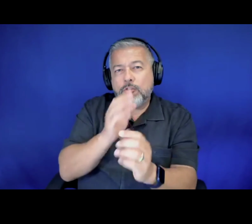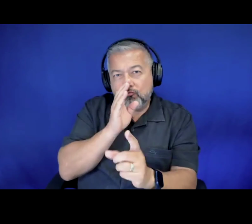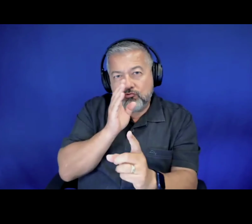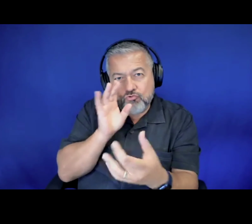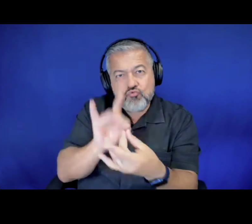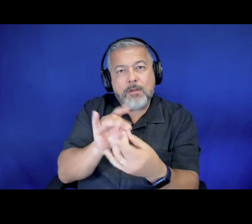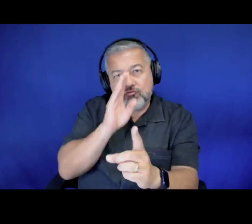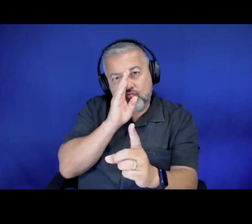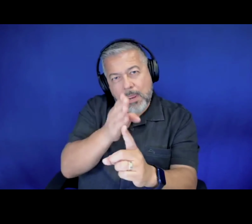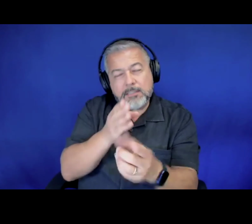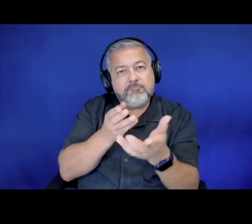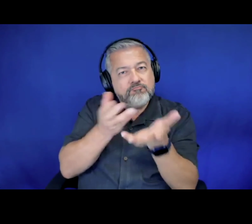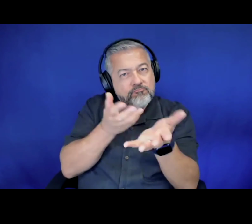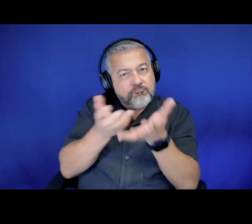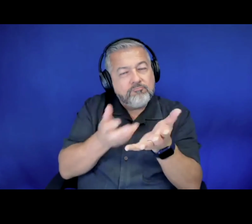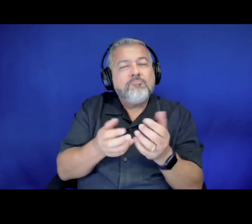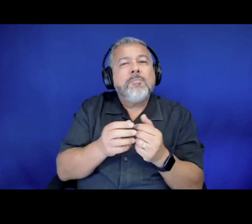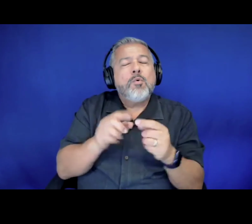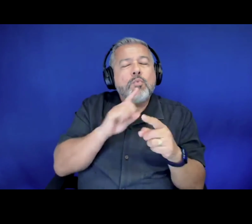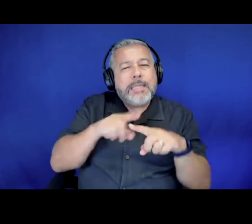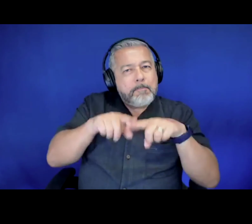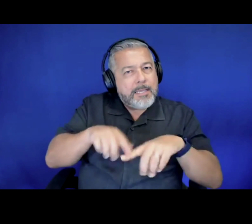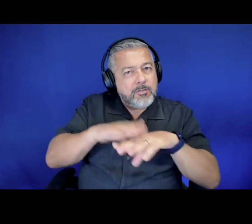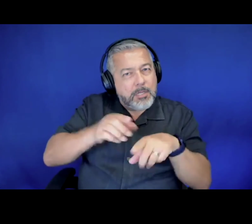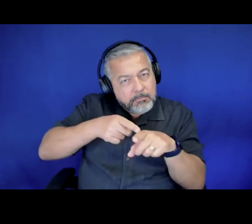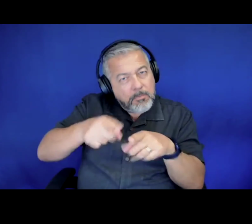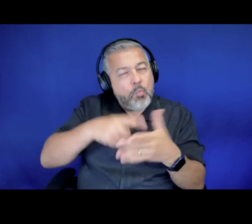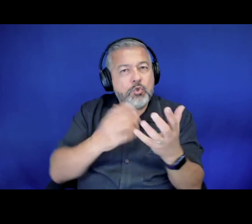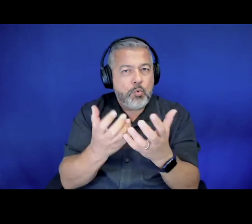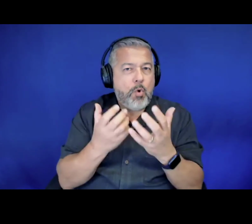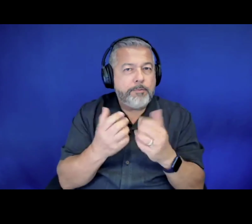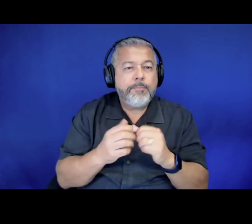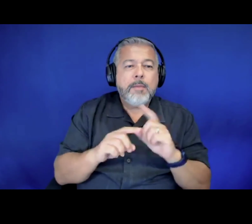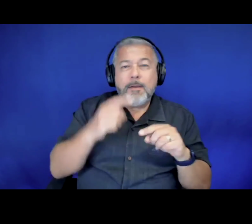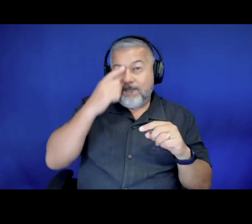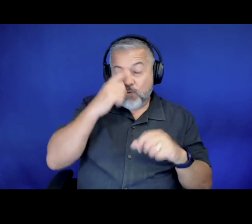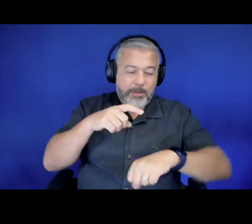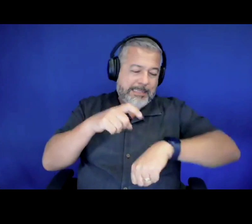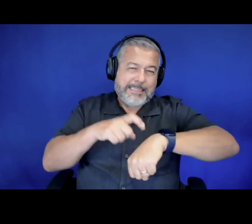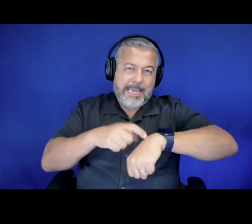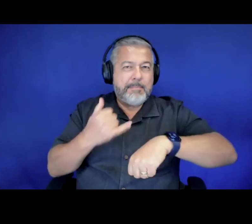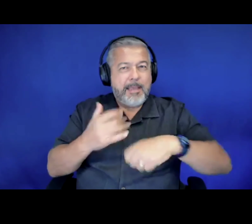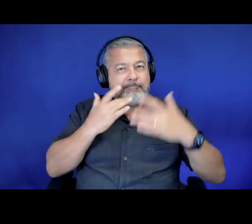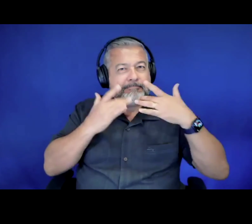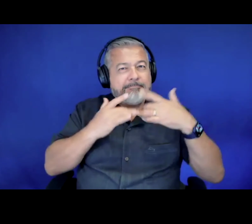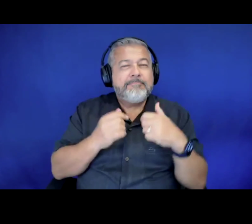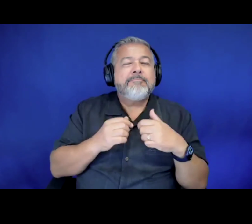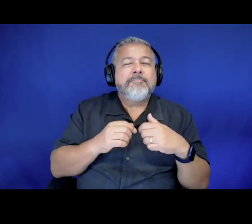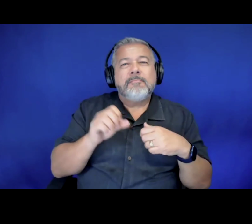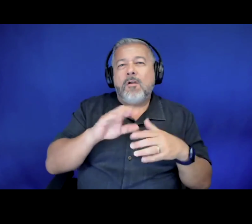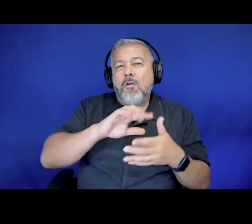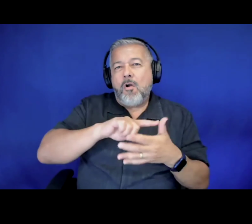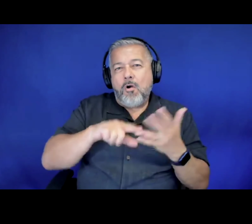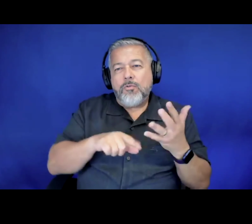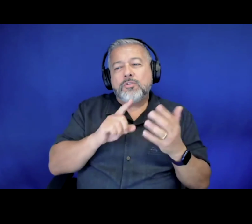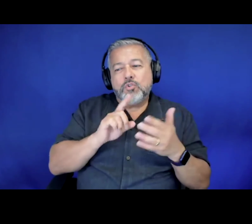you just loads based on what you're looking for. But for the sake of time, yes, all of those are true